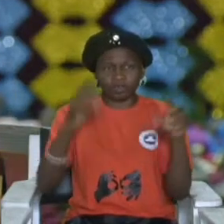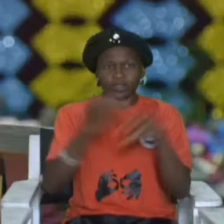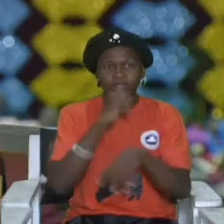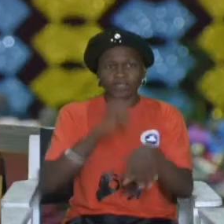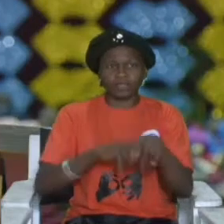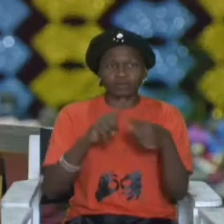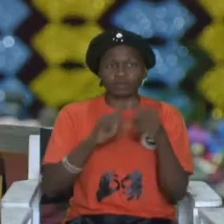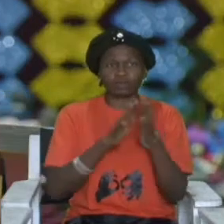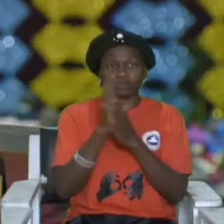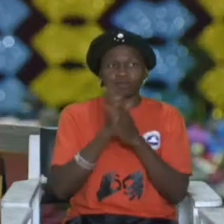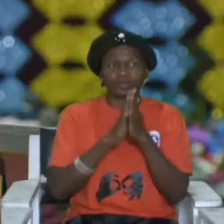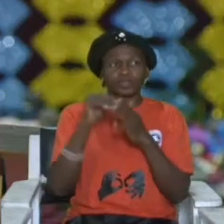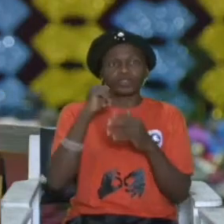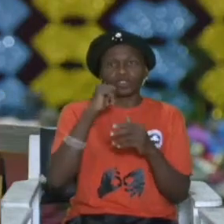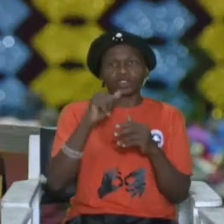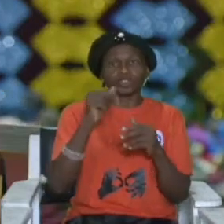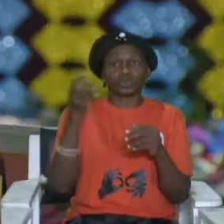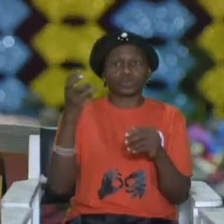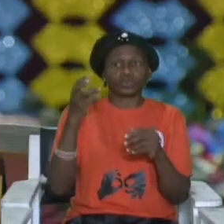pray. She wore